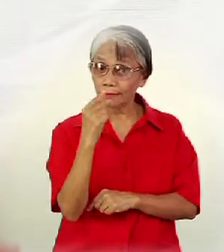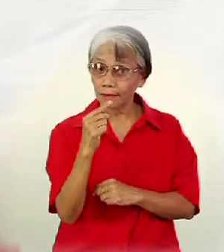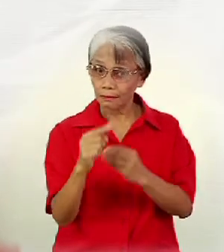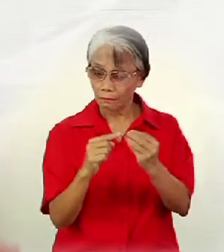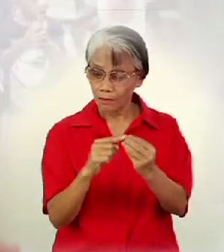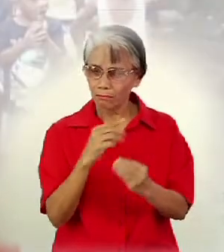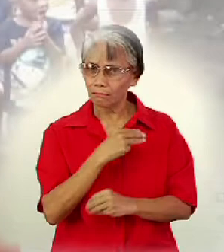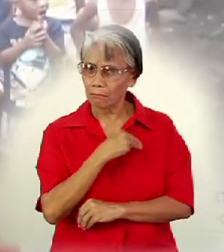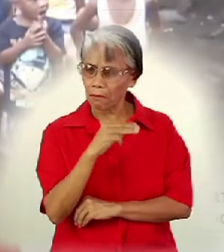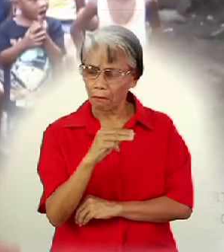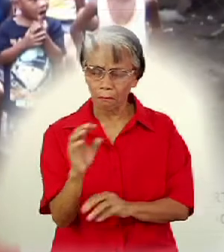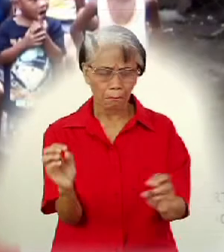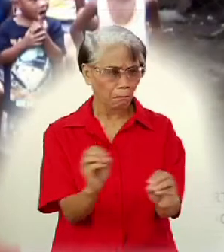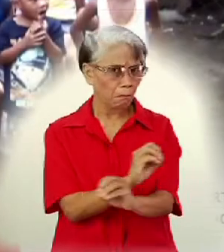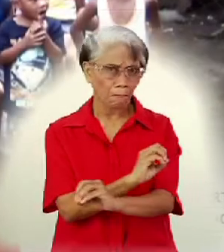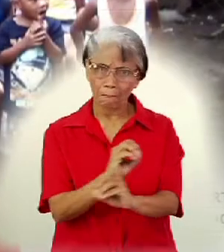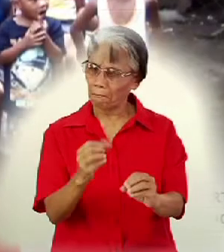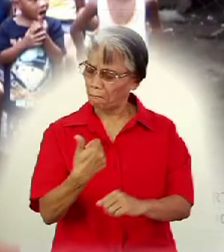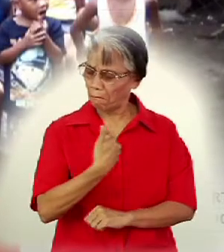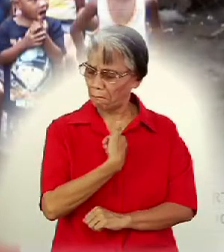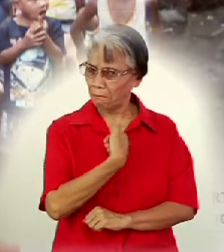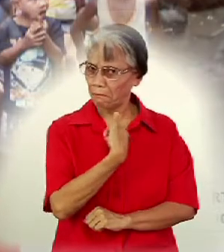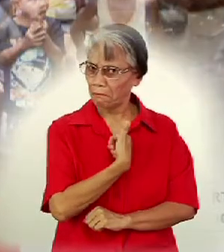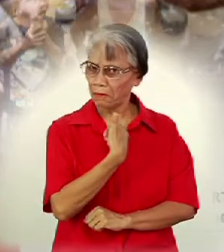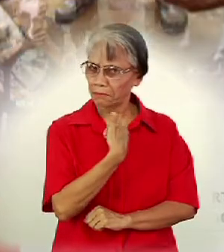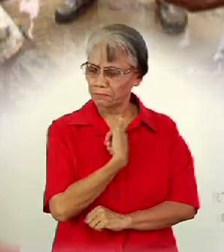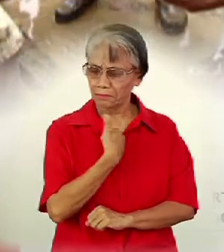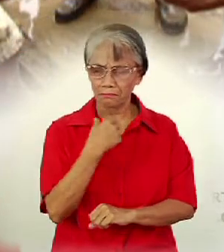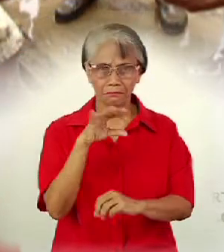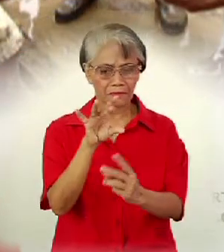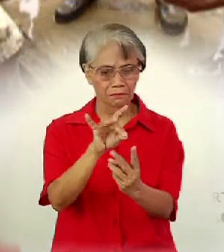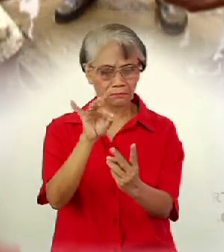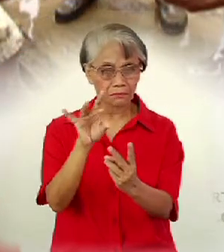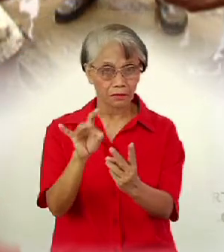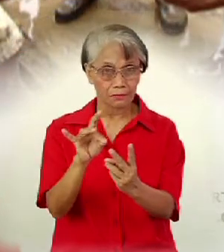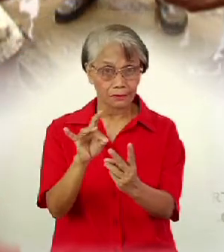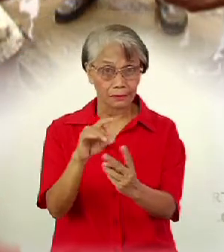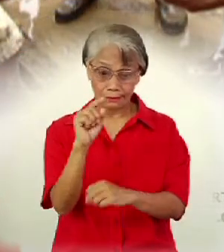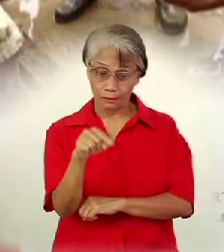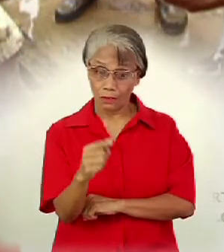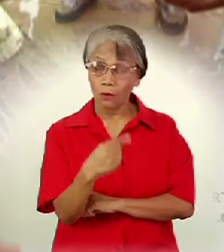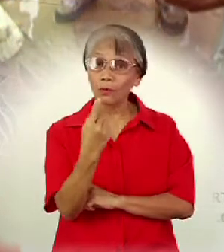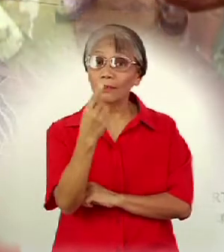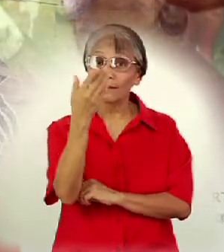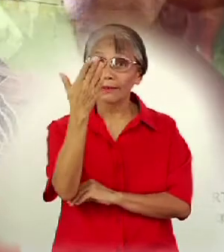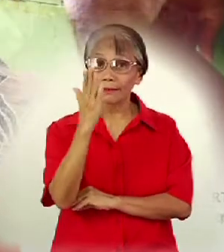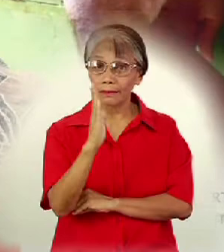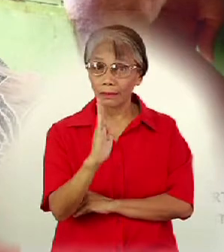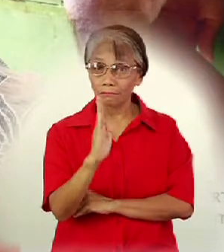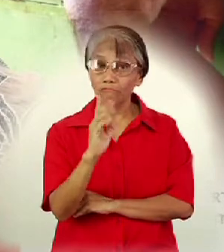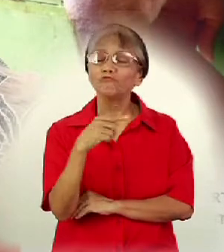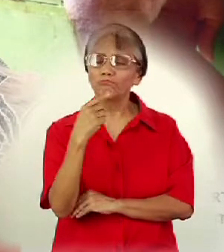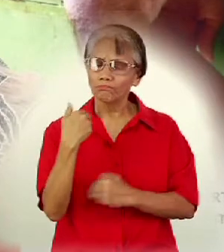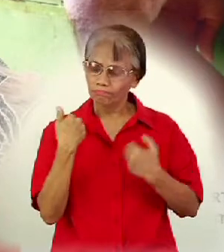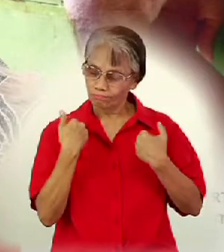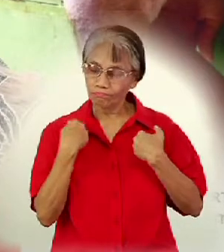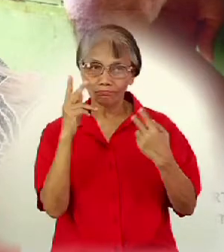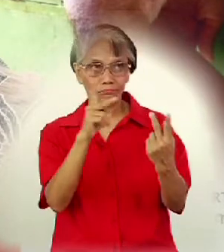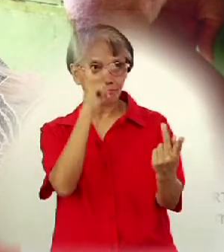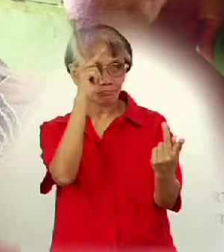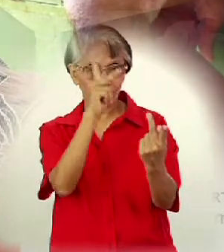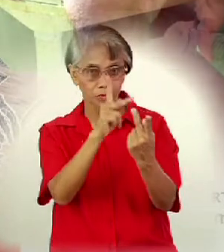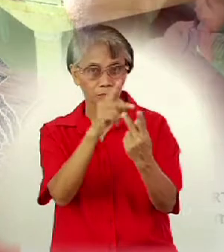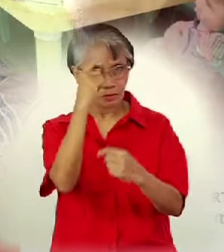mission, there is no self-designation, there is no self-appointment. It is only God who has a purpose